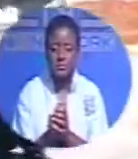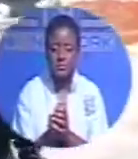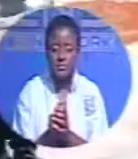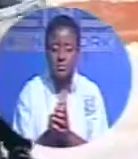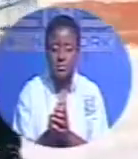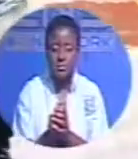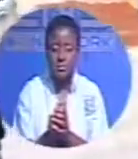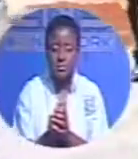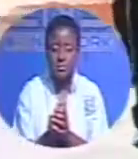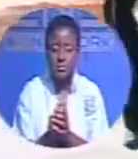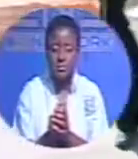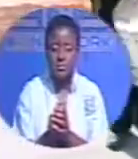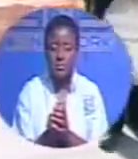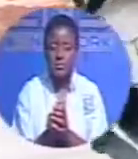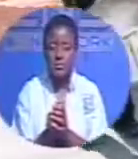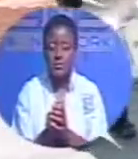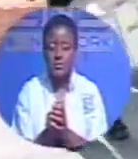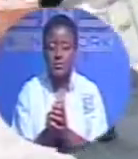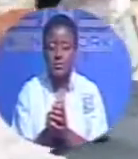on the road.